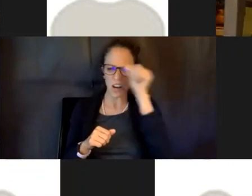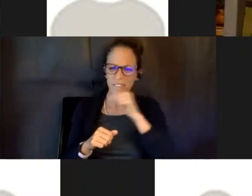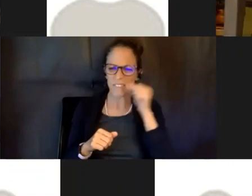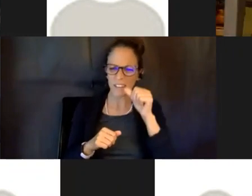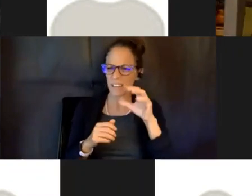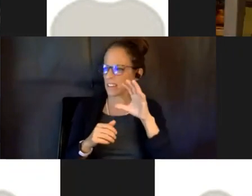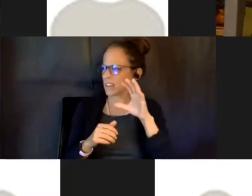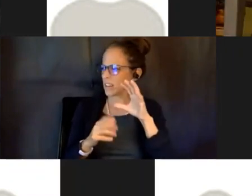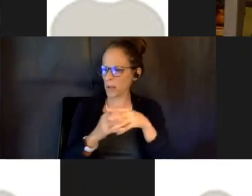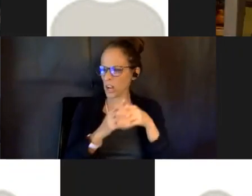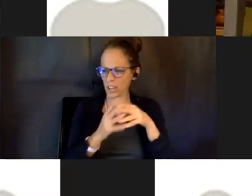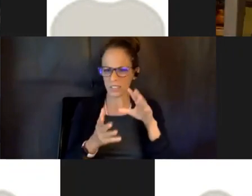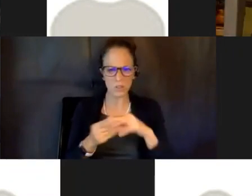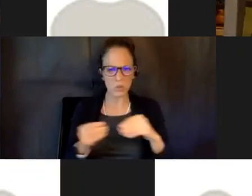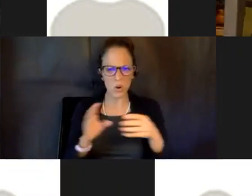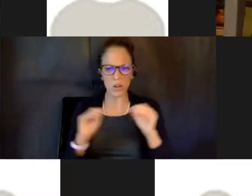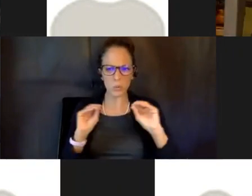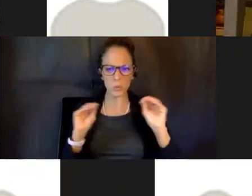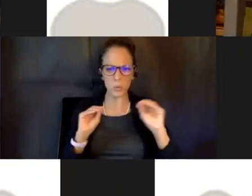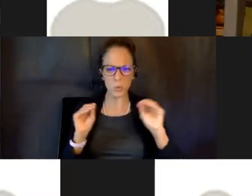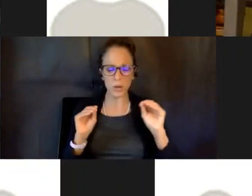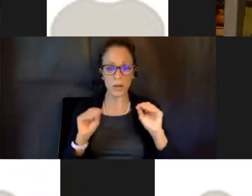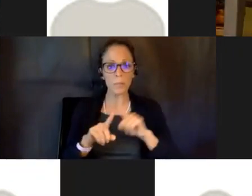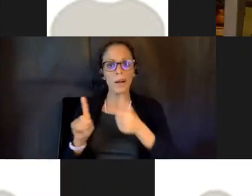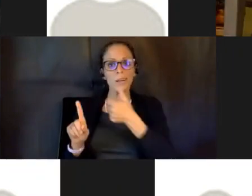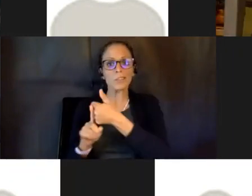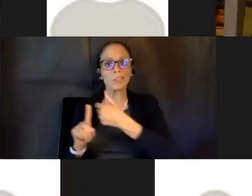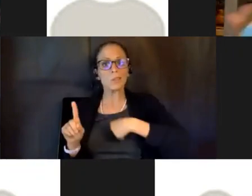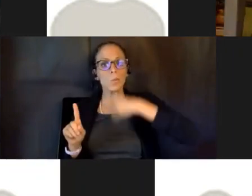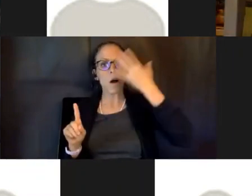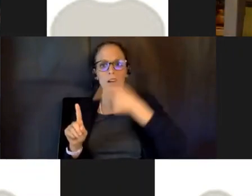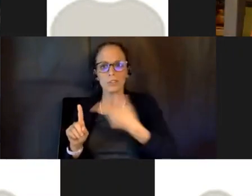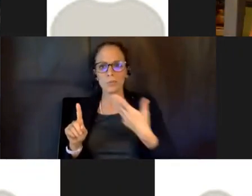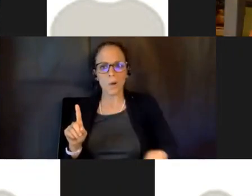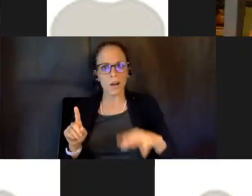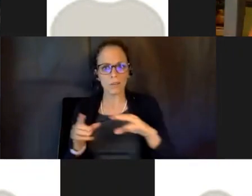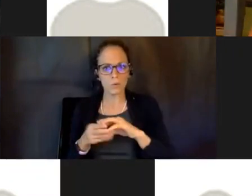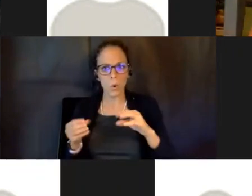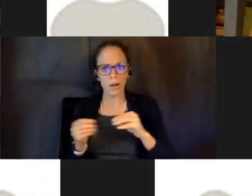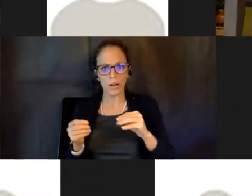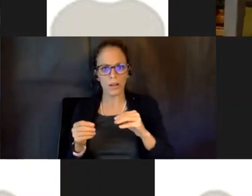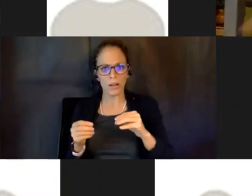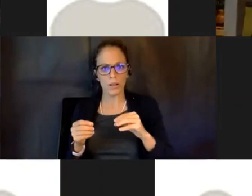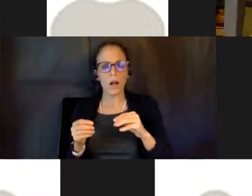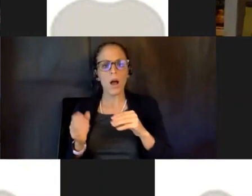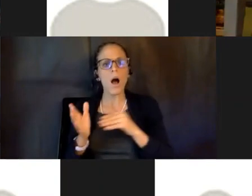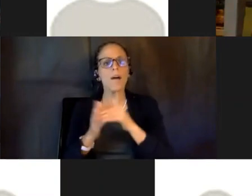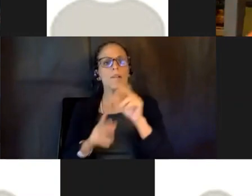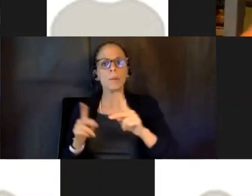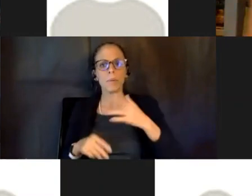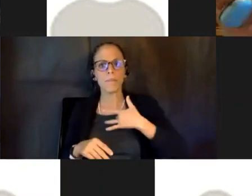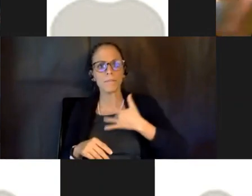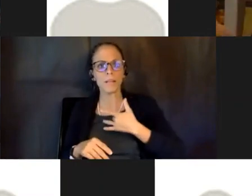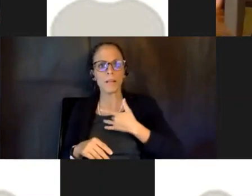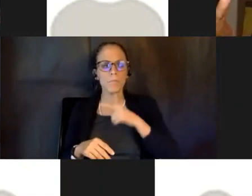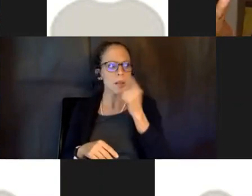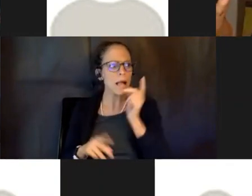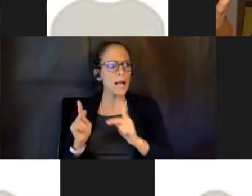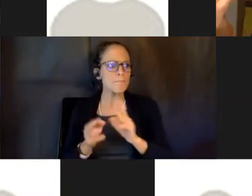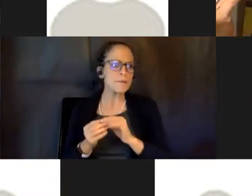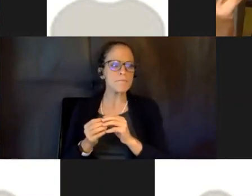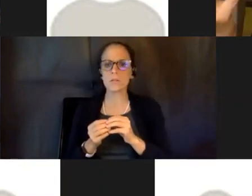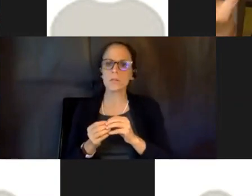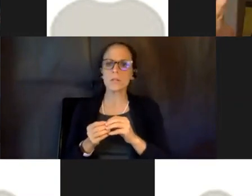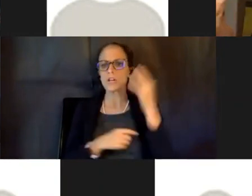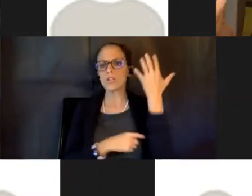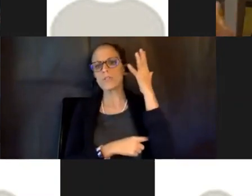think, you know, she was the one or comfortable to tell a story about lynching and trees, which people often go to, right, about Black people. So when I'm talking with her on Zoom,